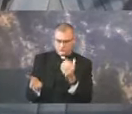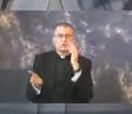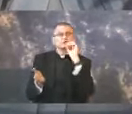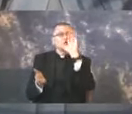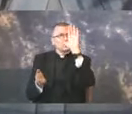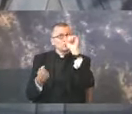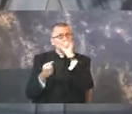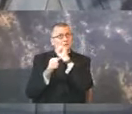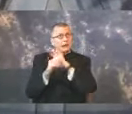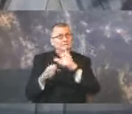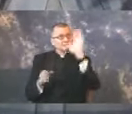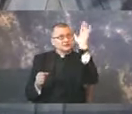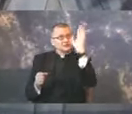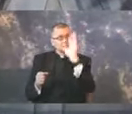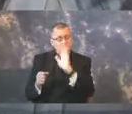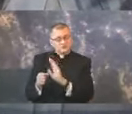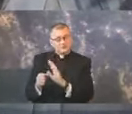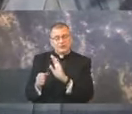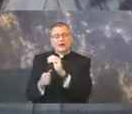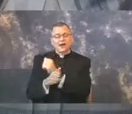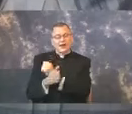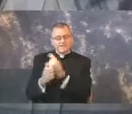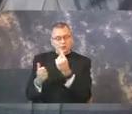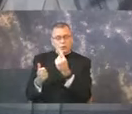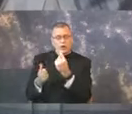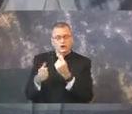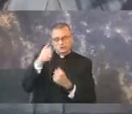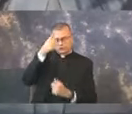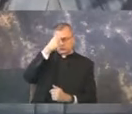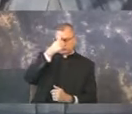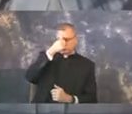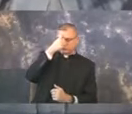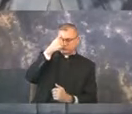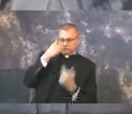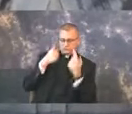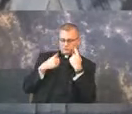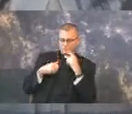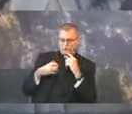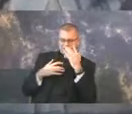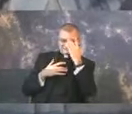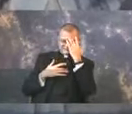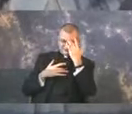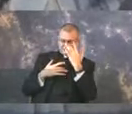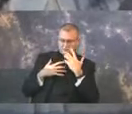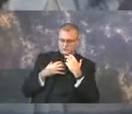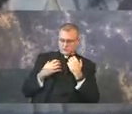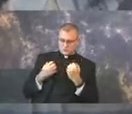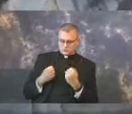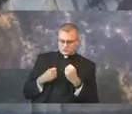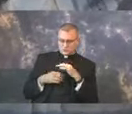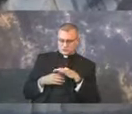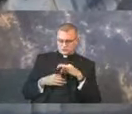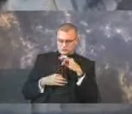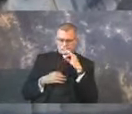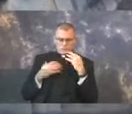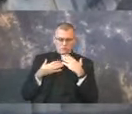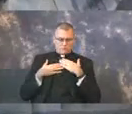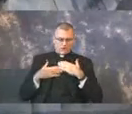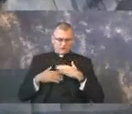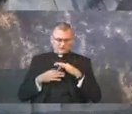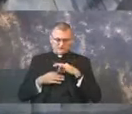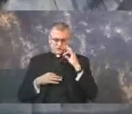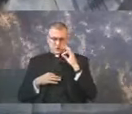everyone anointed with this oil as a safeguard for body, soul, and spirit may be freed from all pain, all infirmity, and all